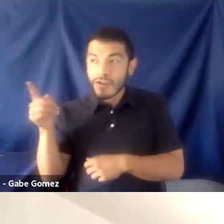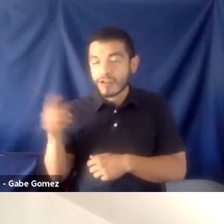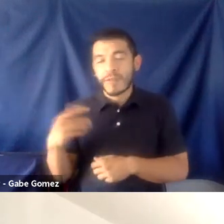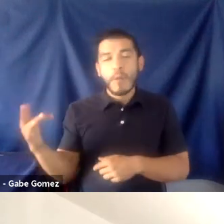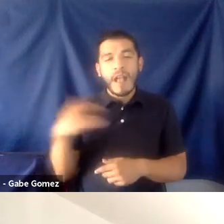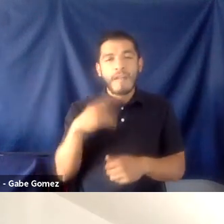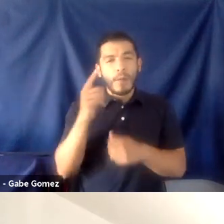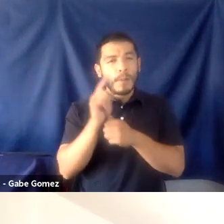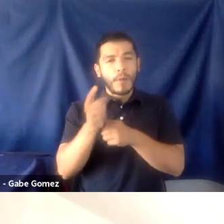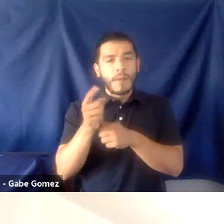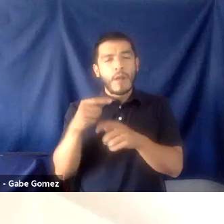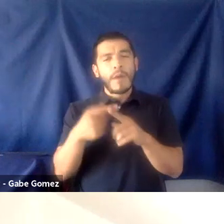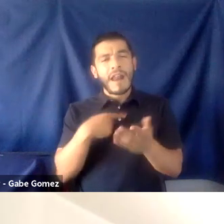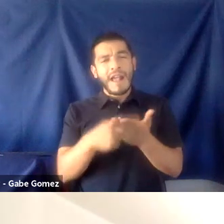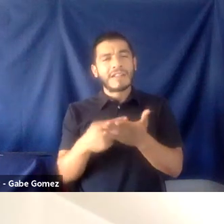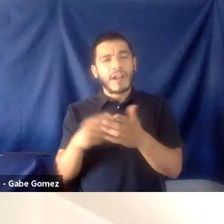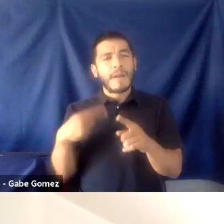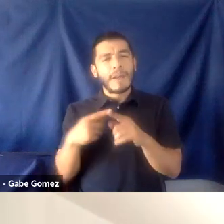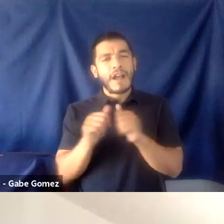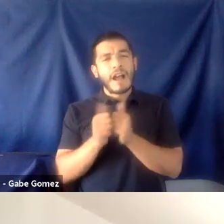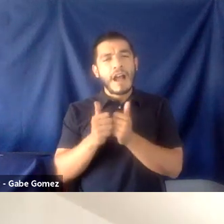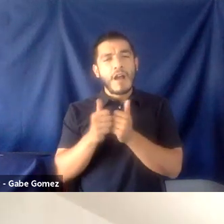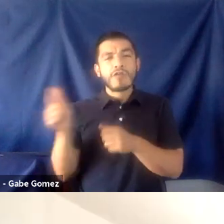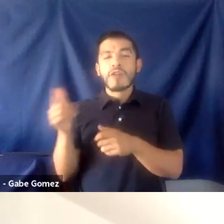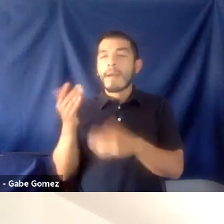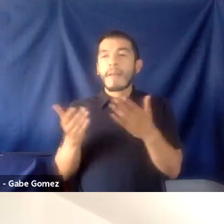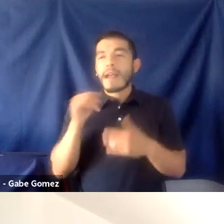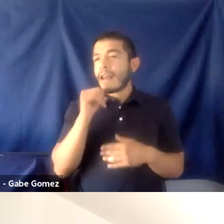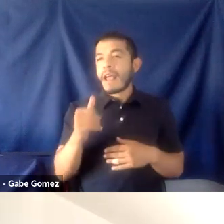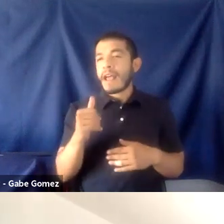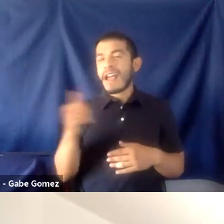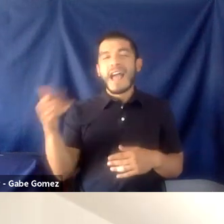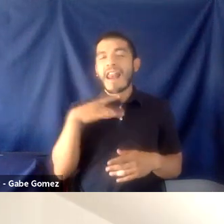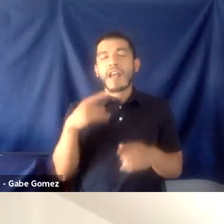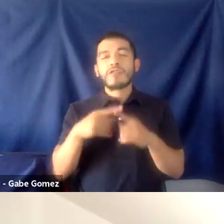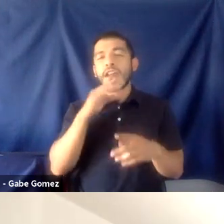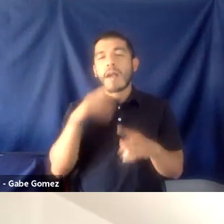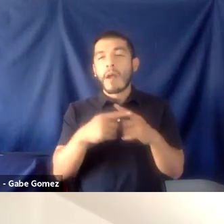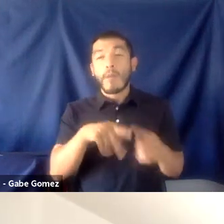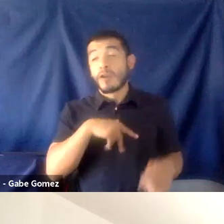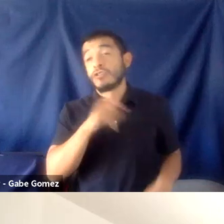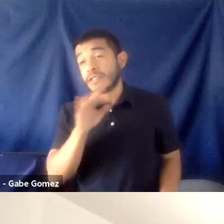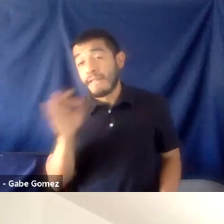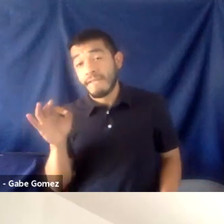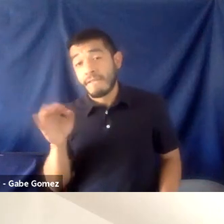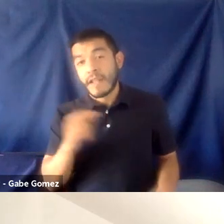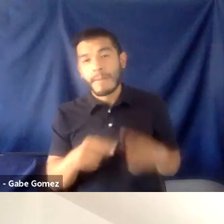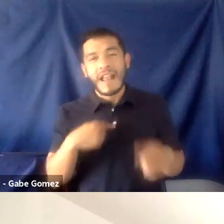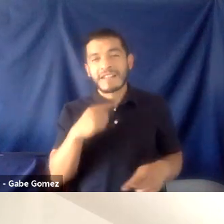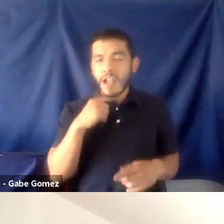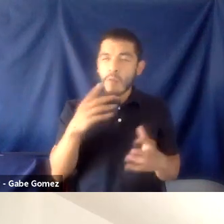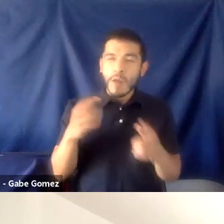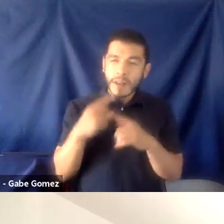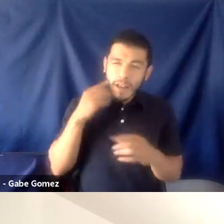moment, I talked about how she didn't like to talk so much about personal stuff, but I said, I really want to hear more